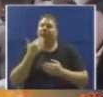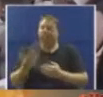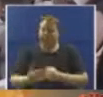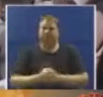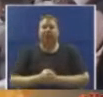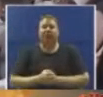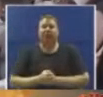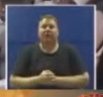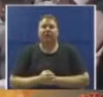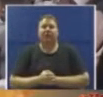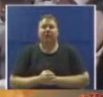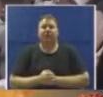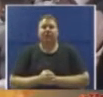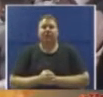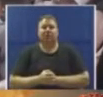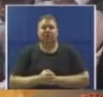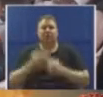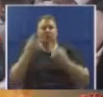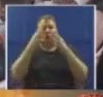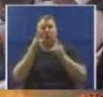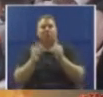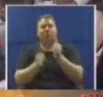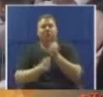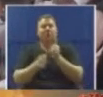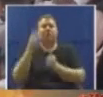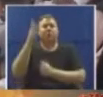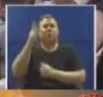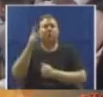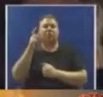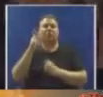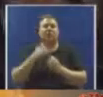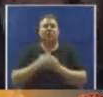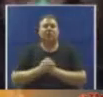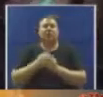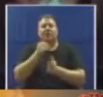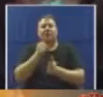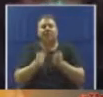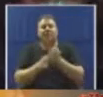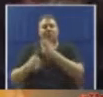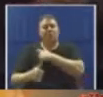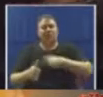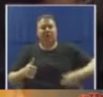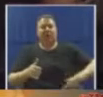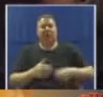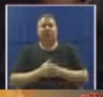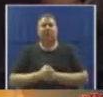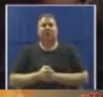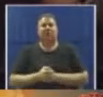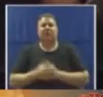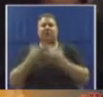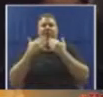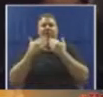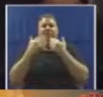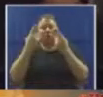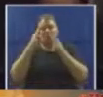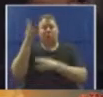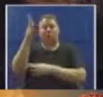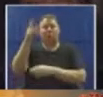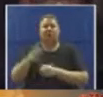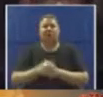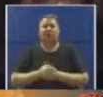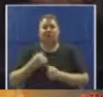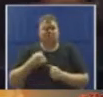Thank you. The Honorable, the Deputy President. Thank you very much, Honorable Speaker. I think I've answered the